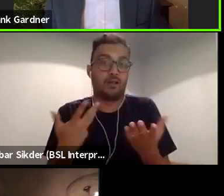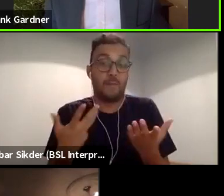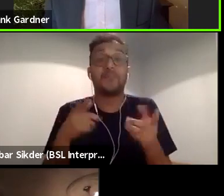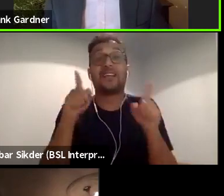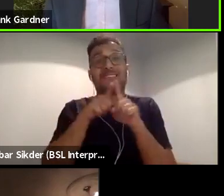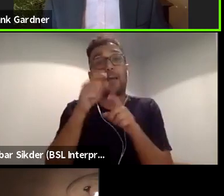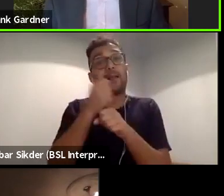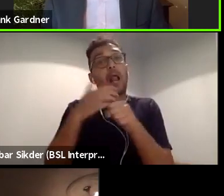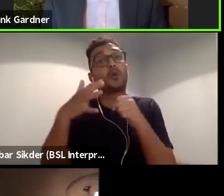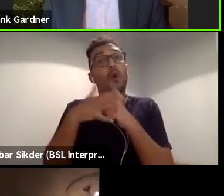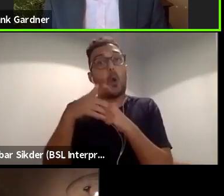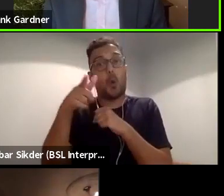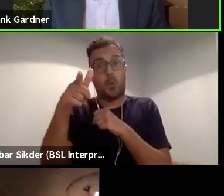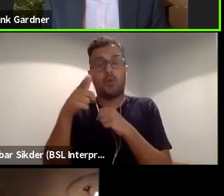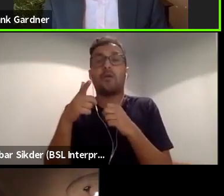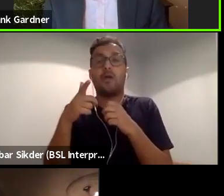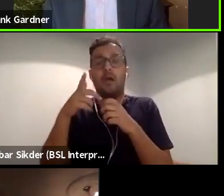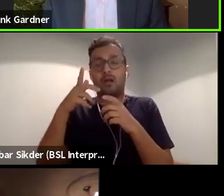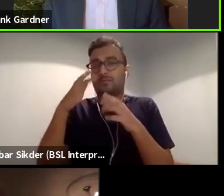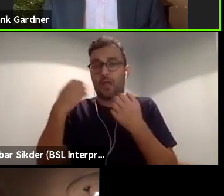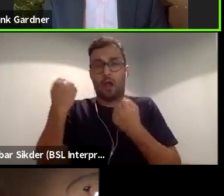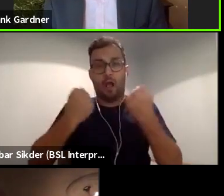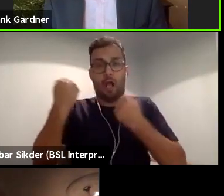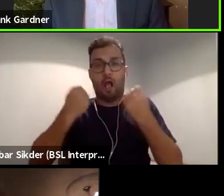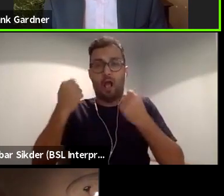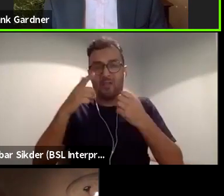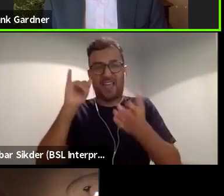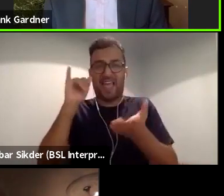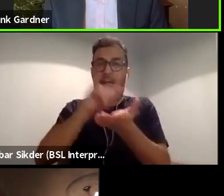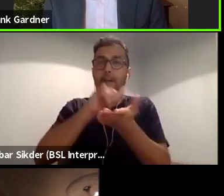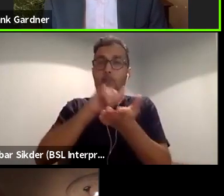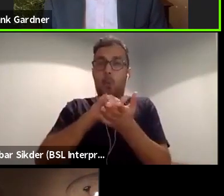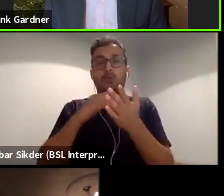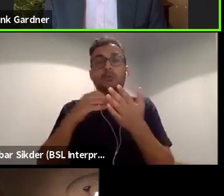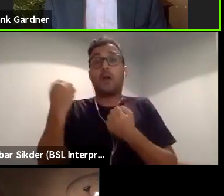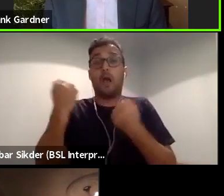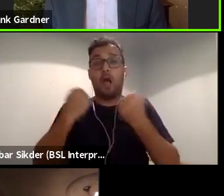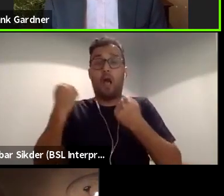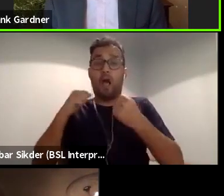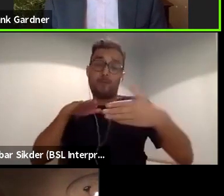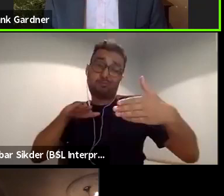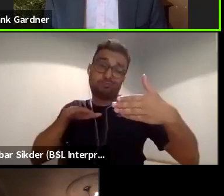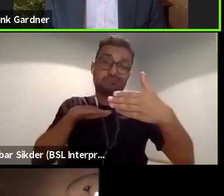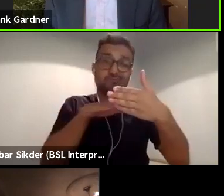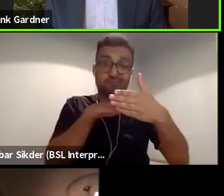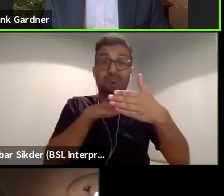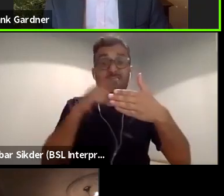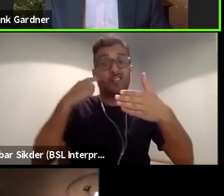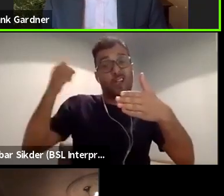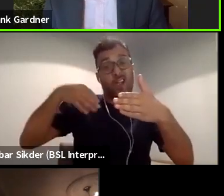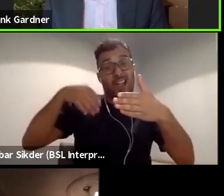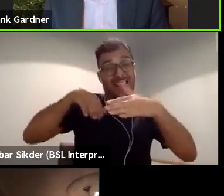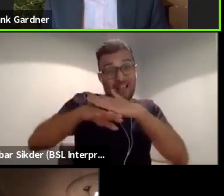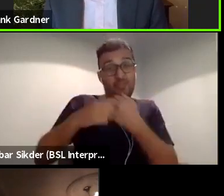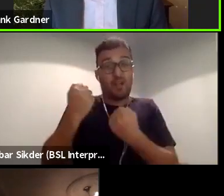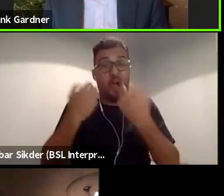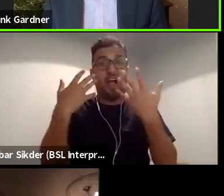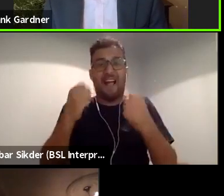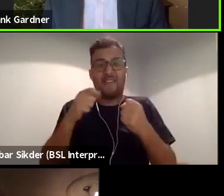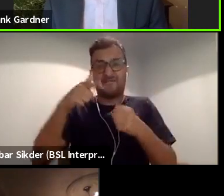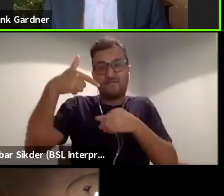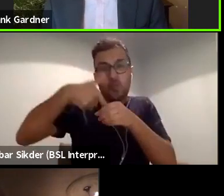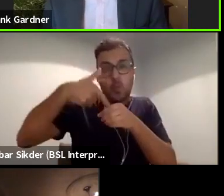where somebody rammed a vehicle full of what they hoped would be fuel air explosive, but it didn't actually ignite, into the doorways of Glasgow